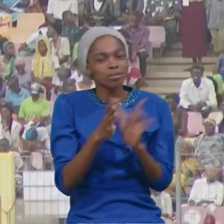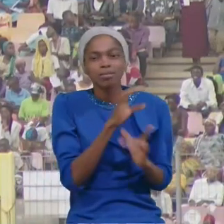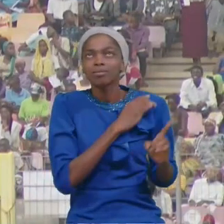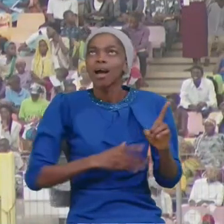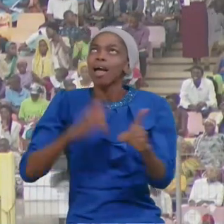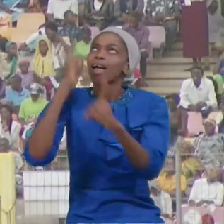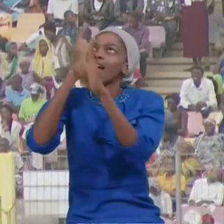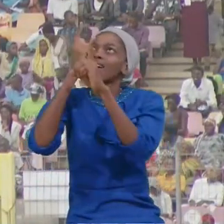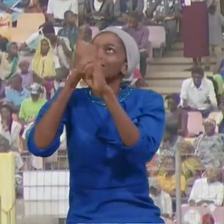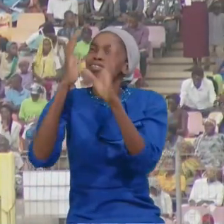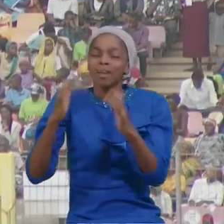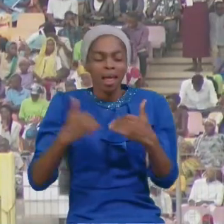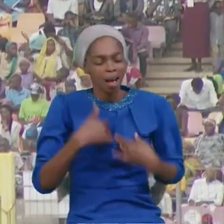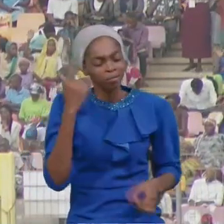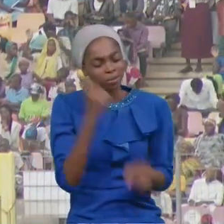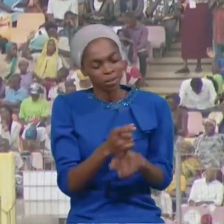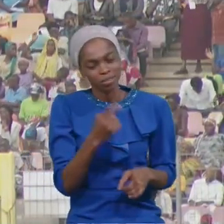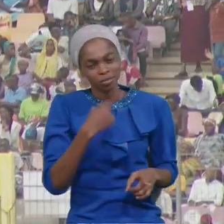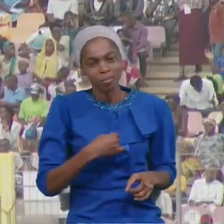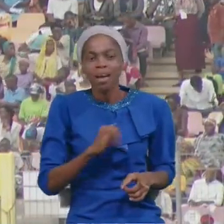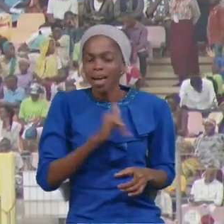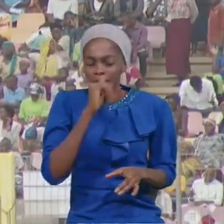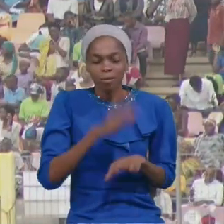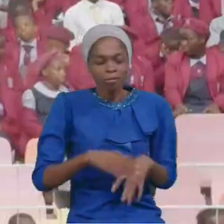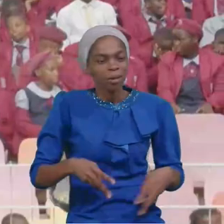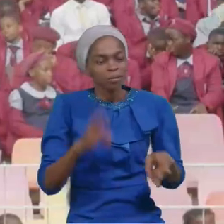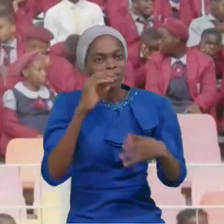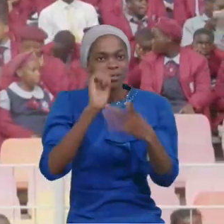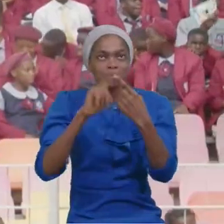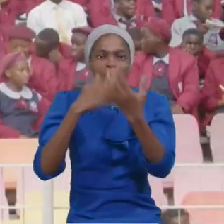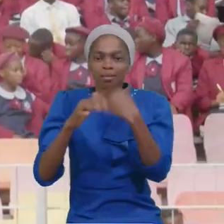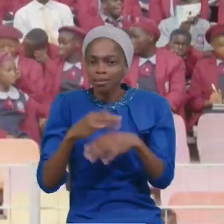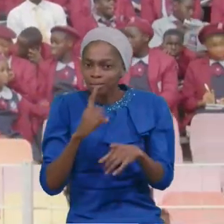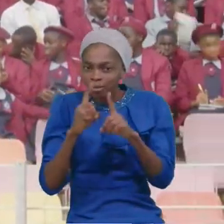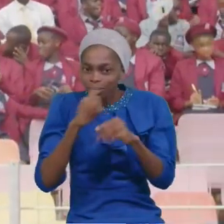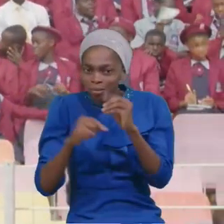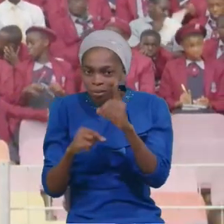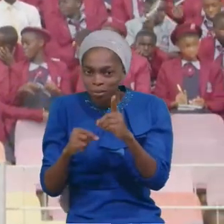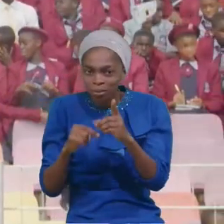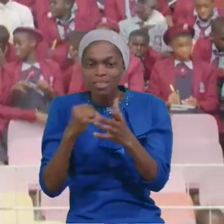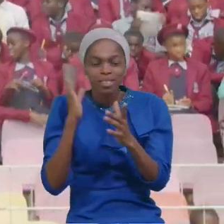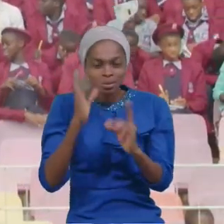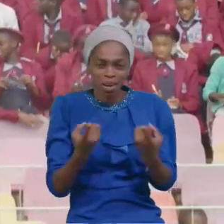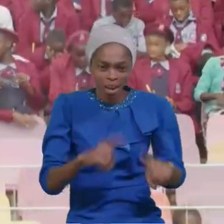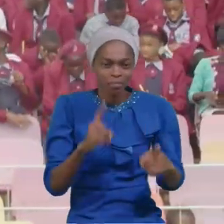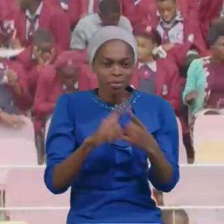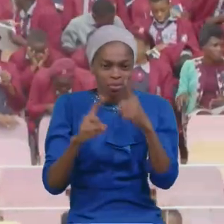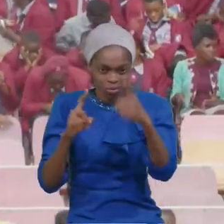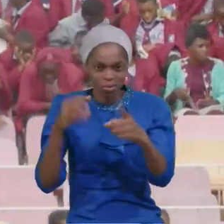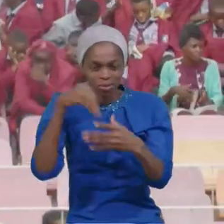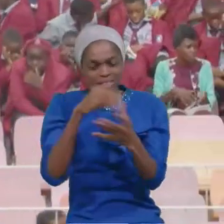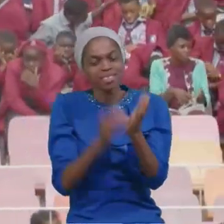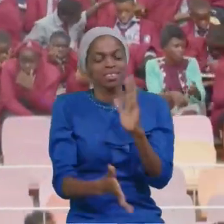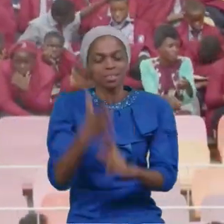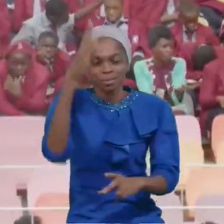It will happen to you in Jesus' name. Heads bowed and eyes closed. Heads bowed